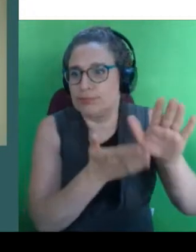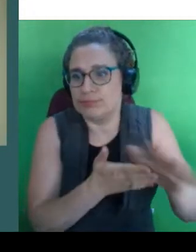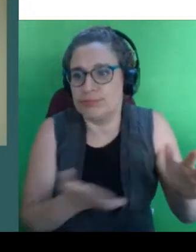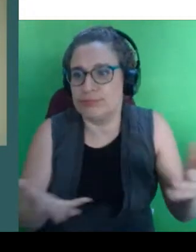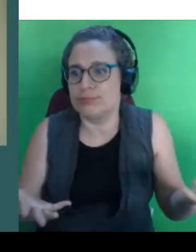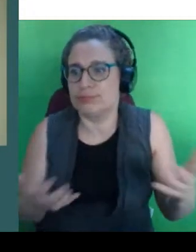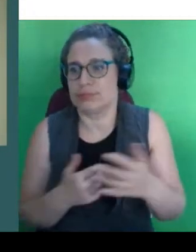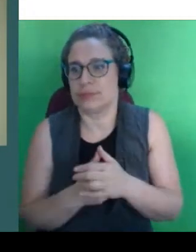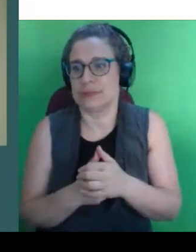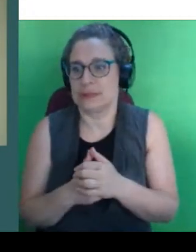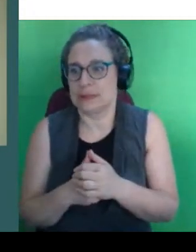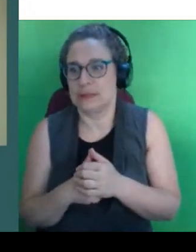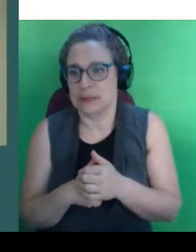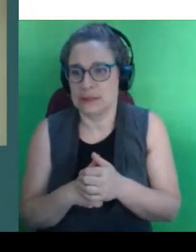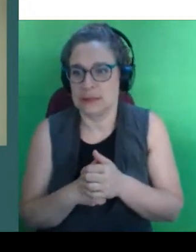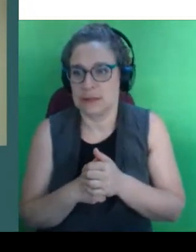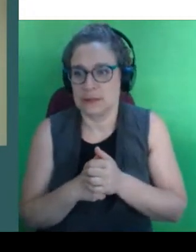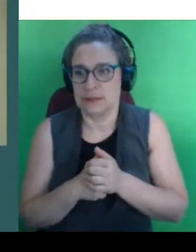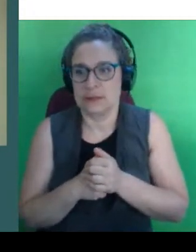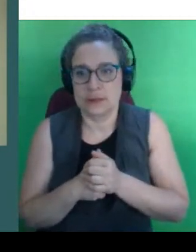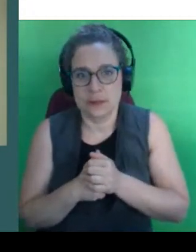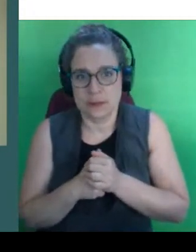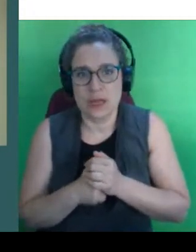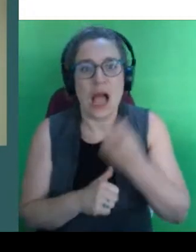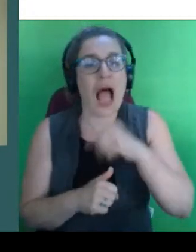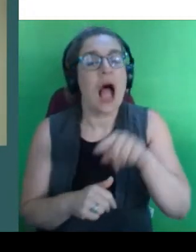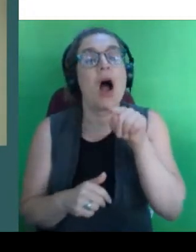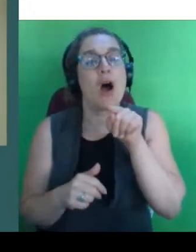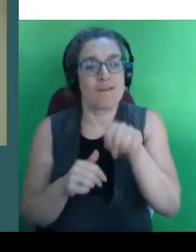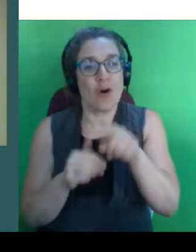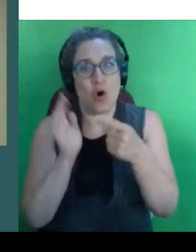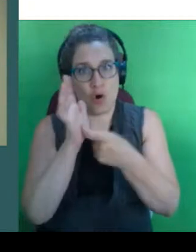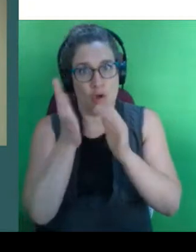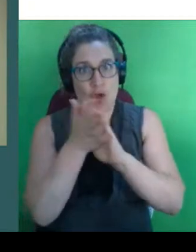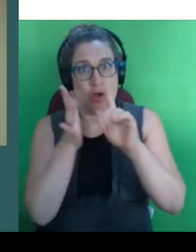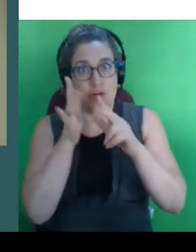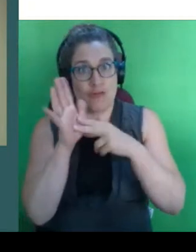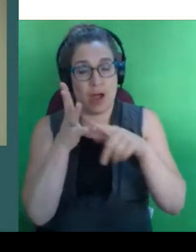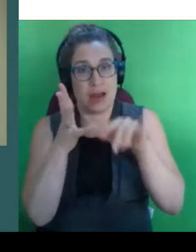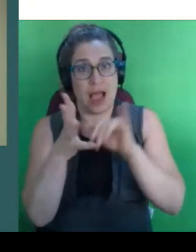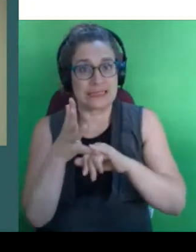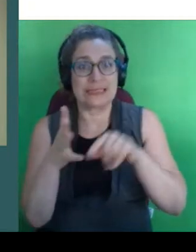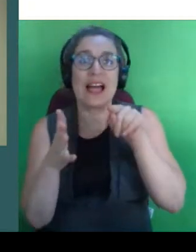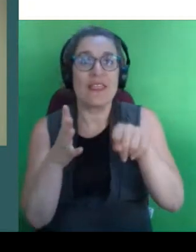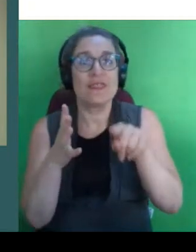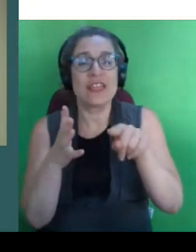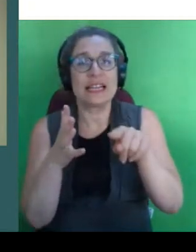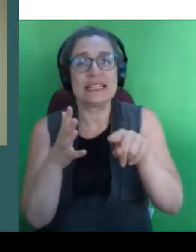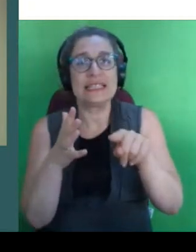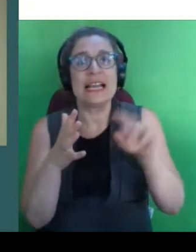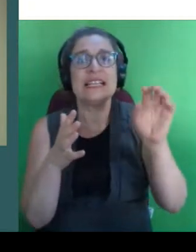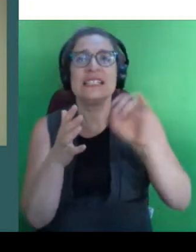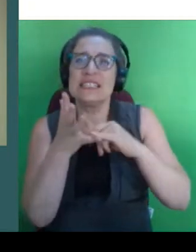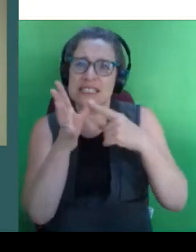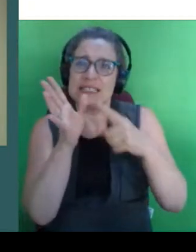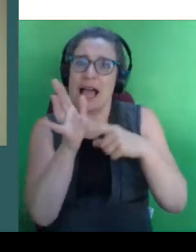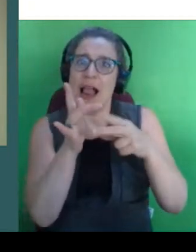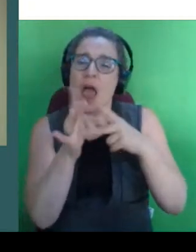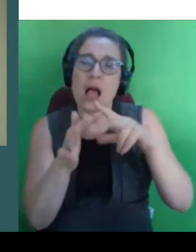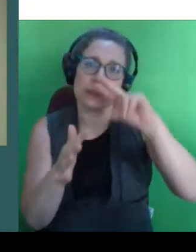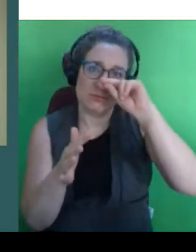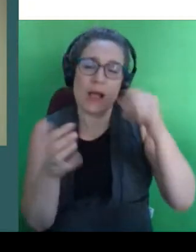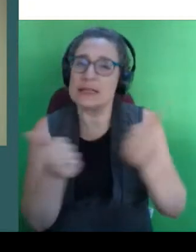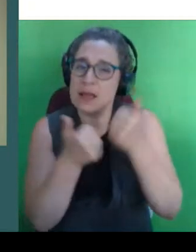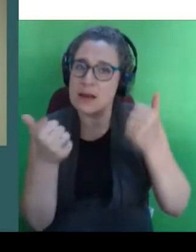pollutants. For rhinitis, I think a saline spray is sufficient. For rhinosinusitis, you need one of those